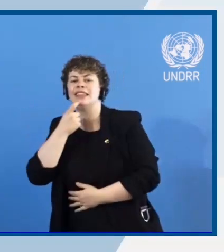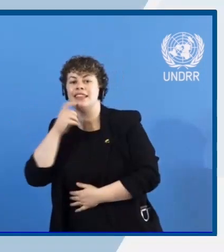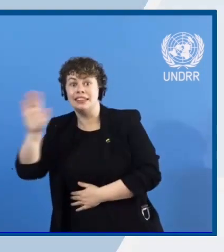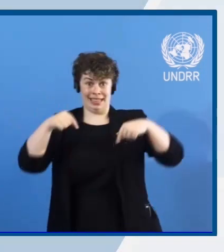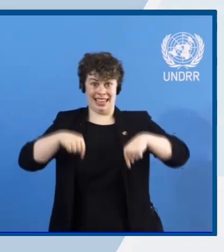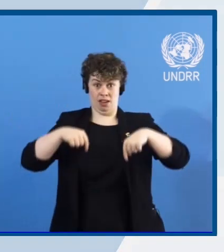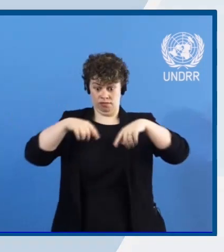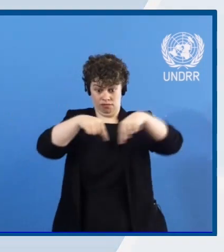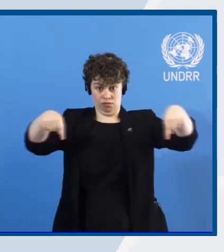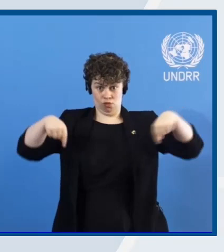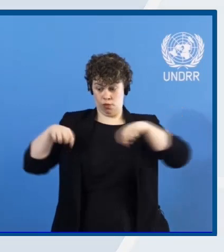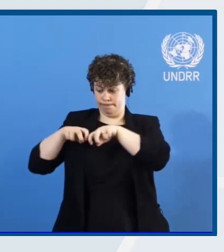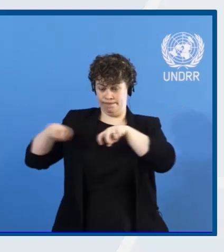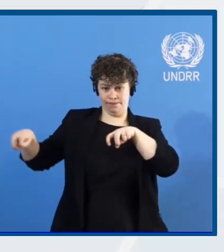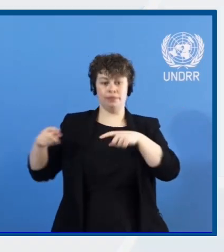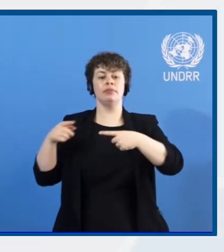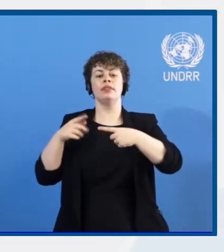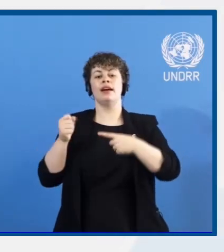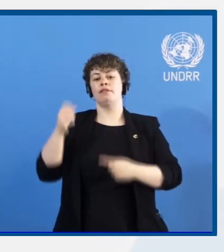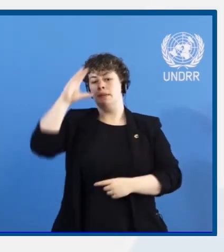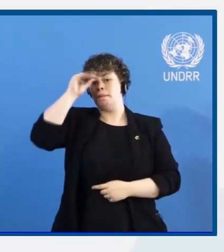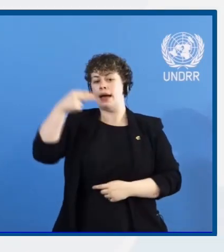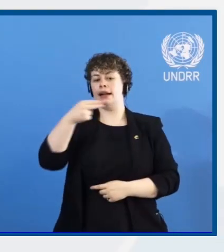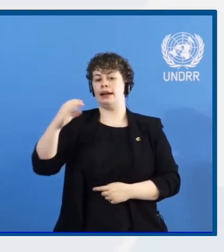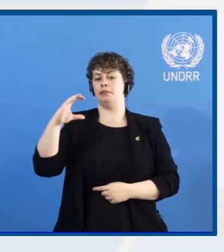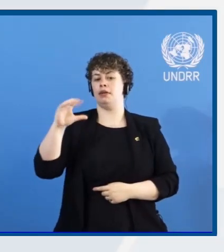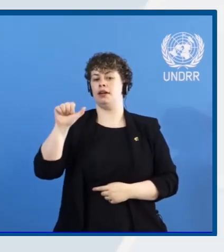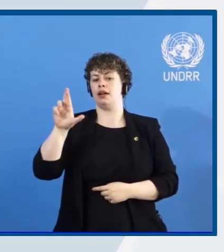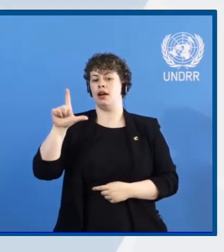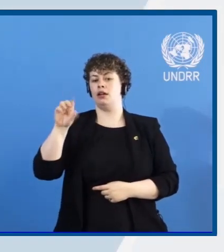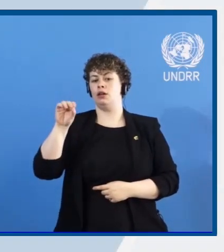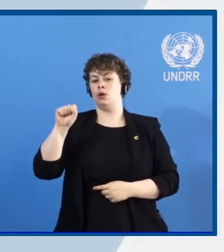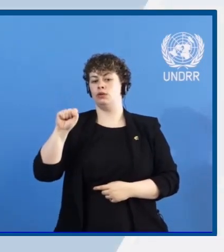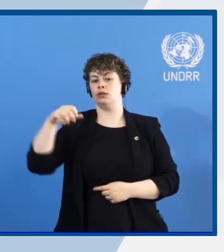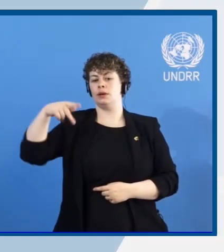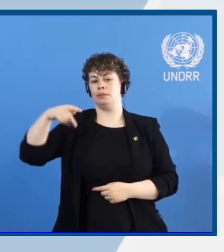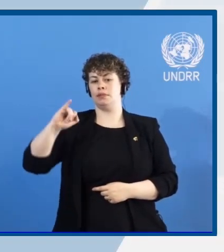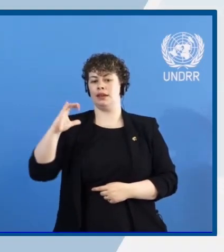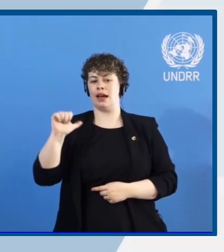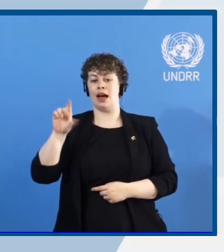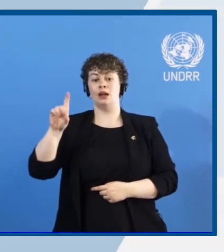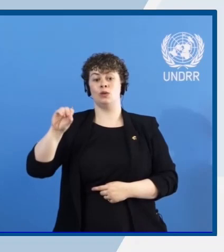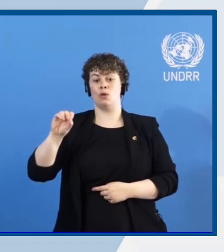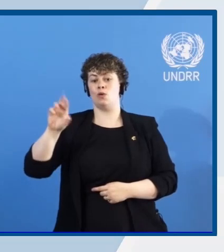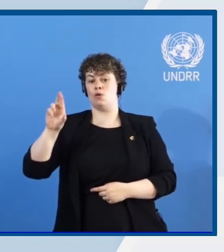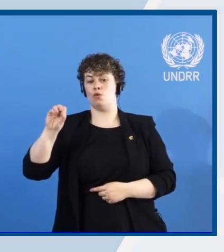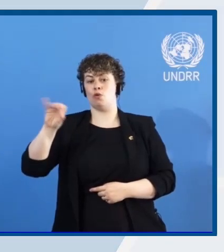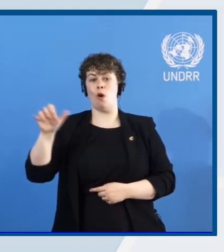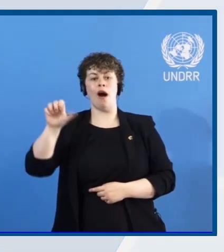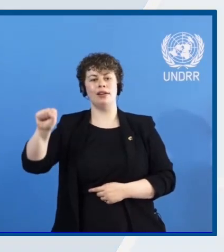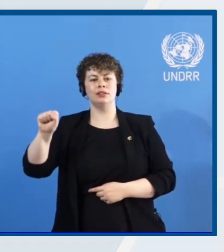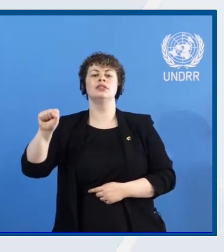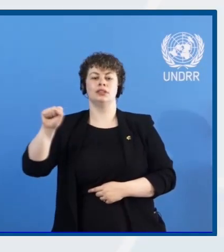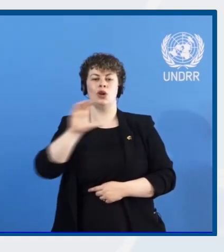Carlos Picado Rojas, Director for Strategic Development Unit, National Commission for Risk Prevention and Emergencies in Costa